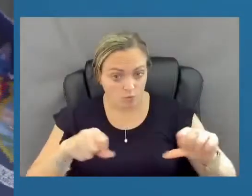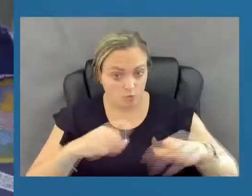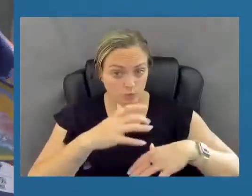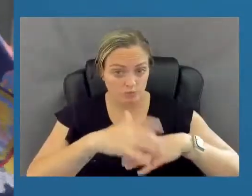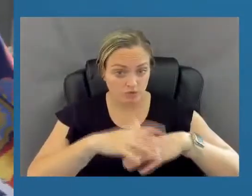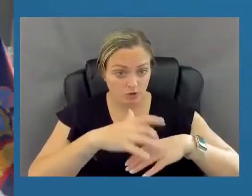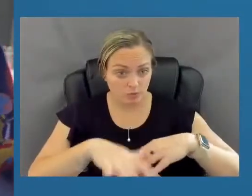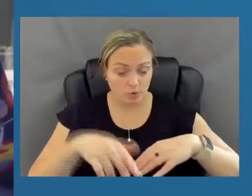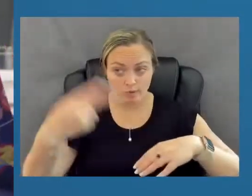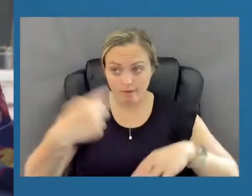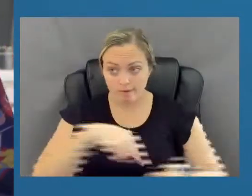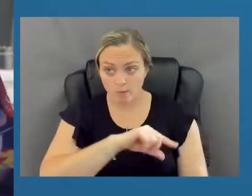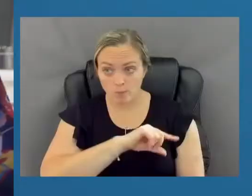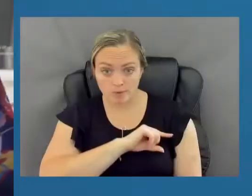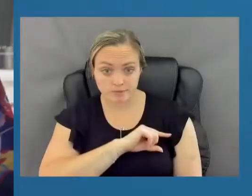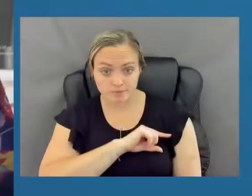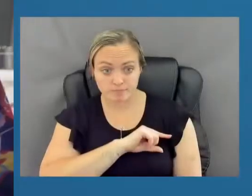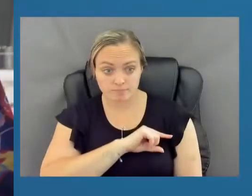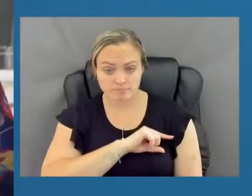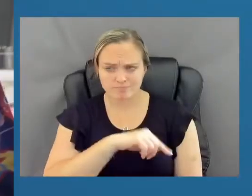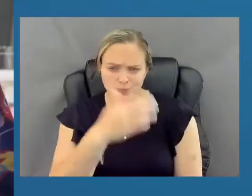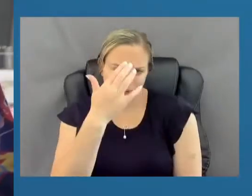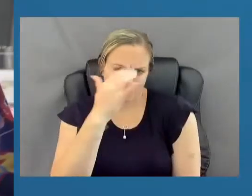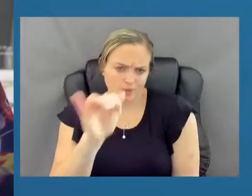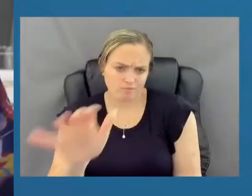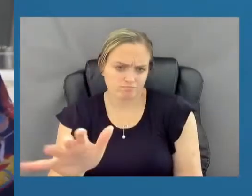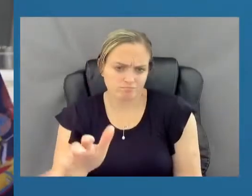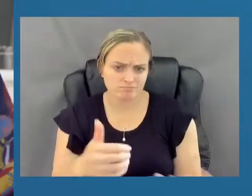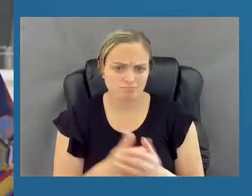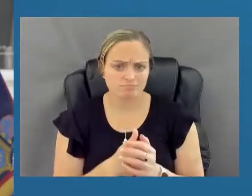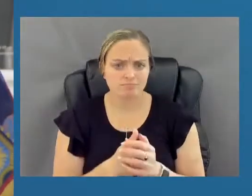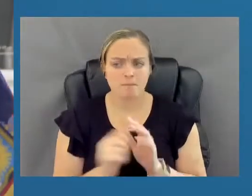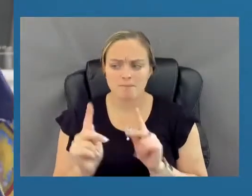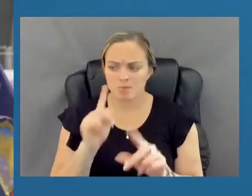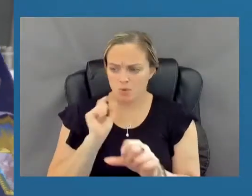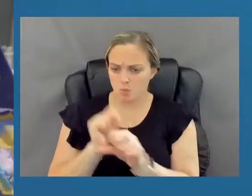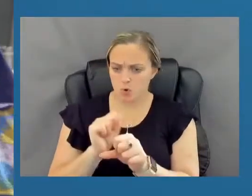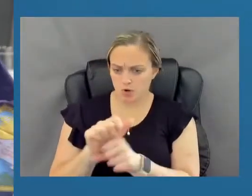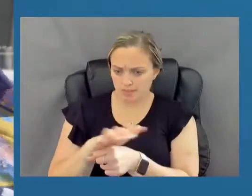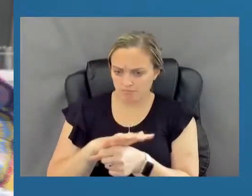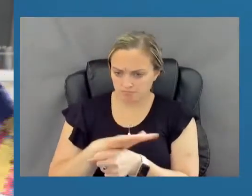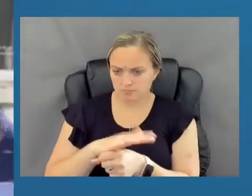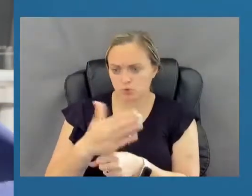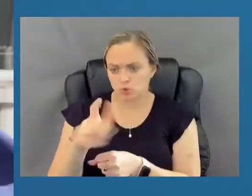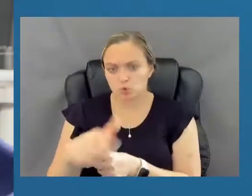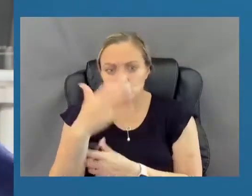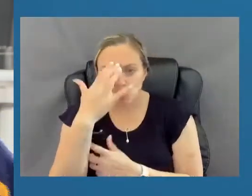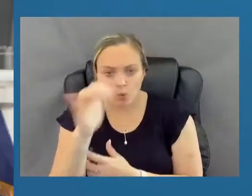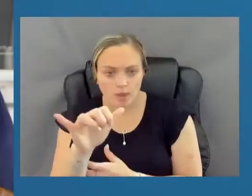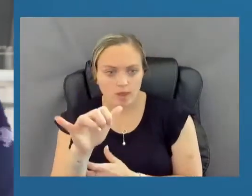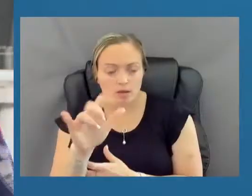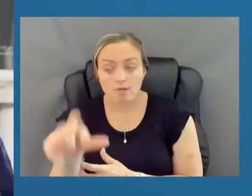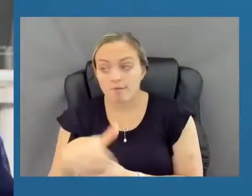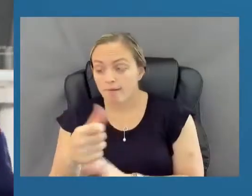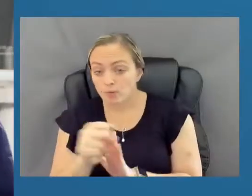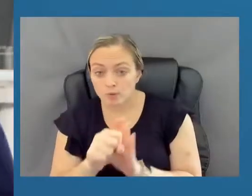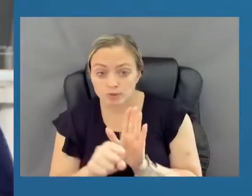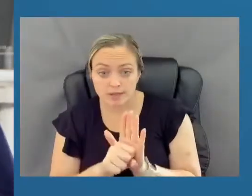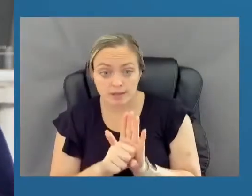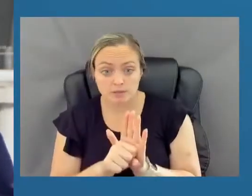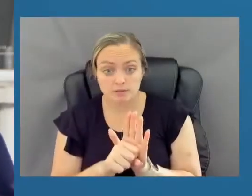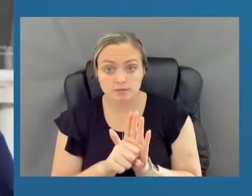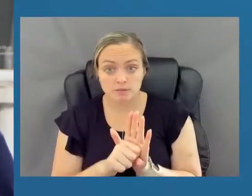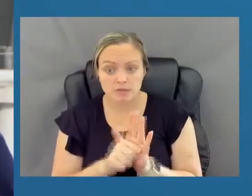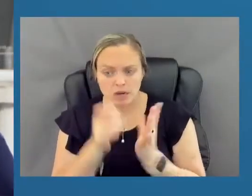high quality for manufacturers. We all know that. Those who in that sector know that. You should know that as well. There are other states that are interested in